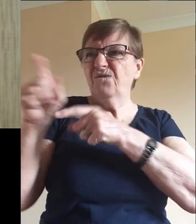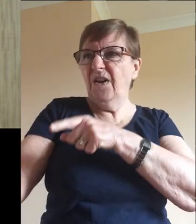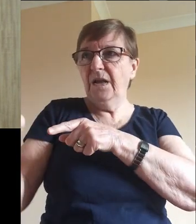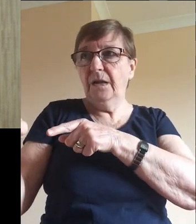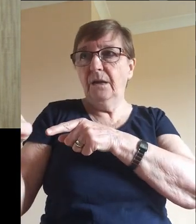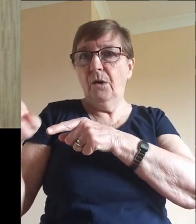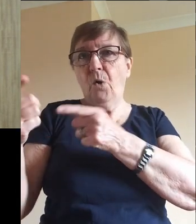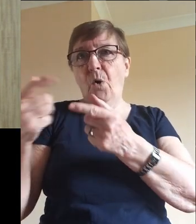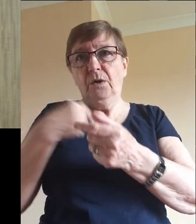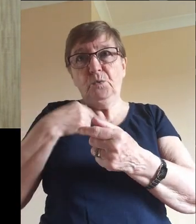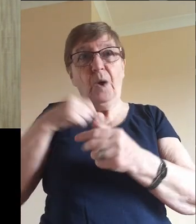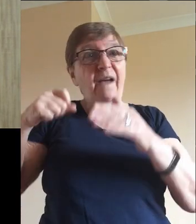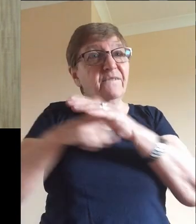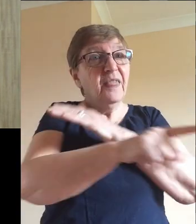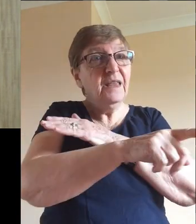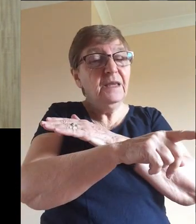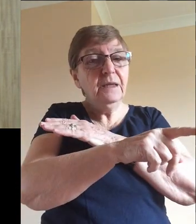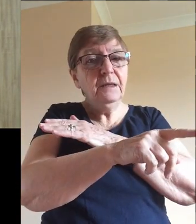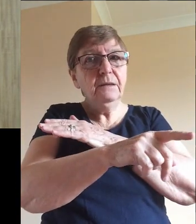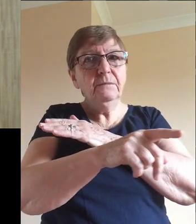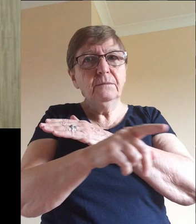Or do I flee?